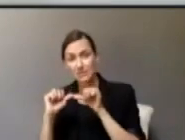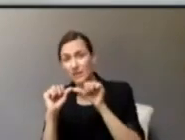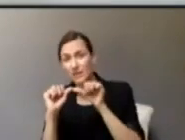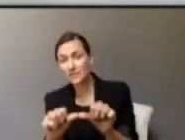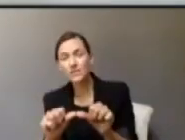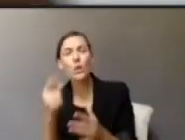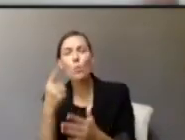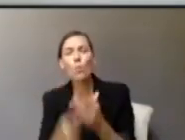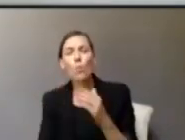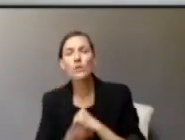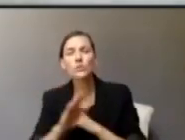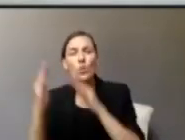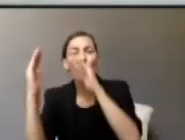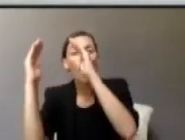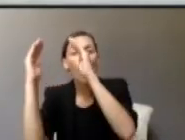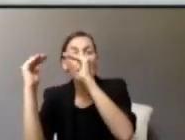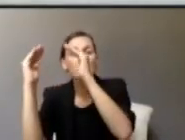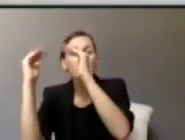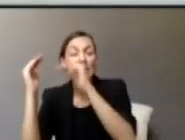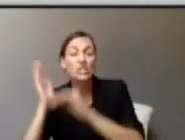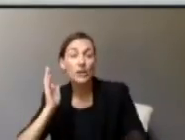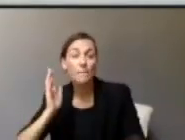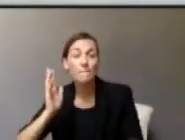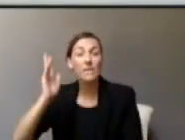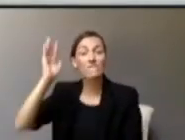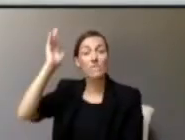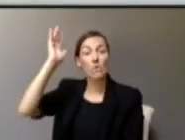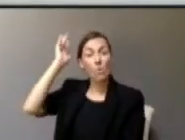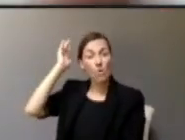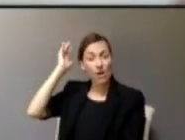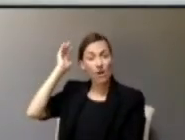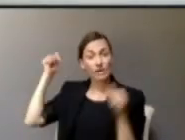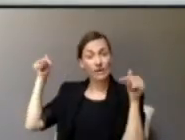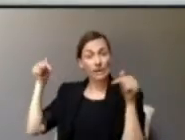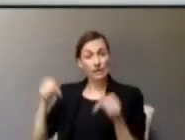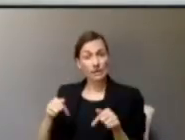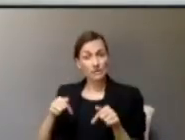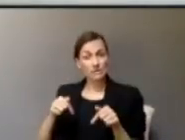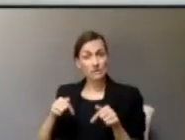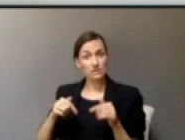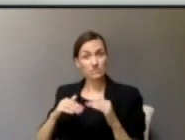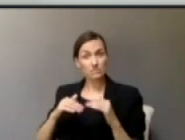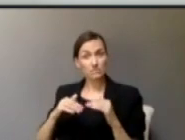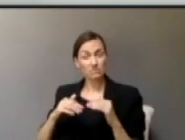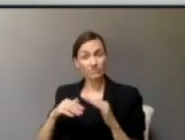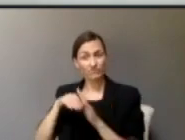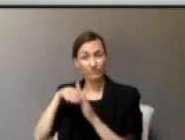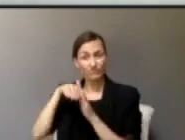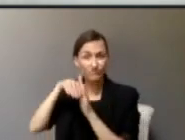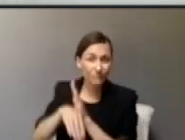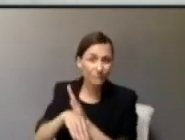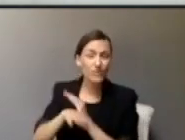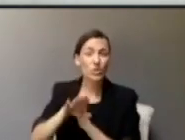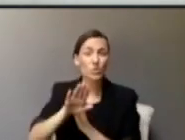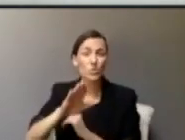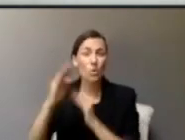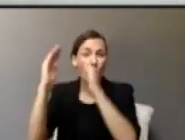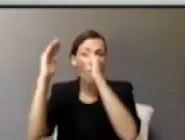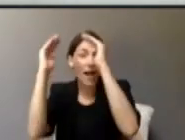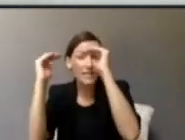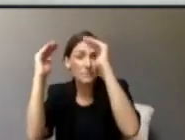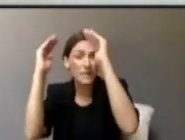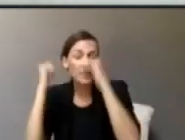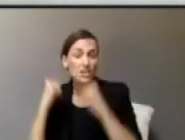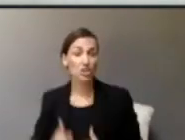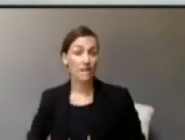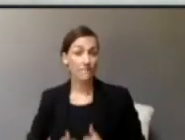your expectation before? And has this lowered your life expectancy expectation?